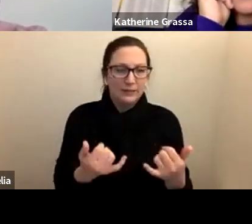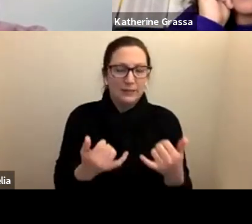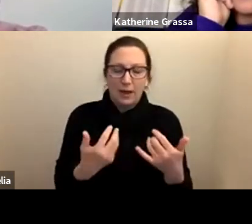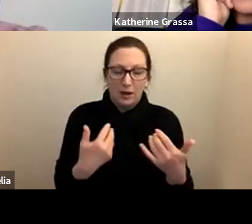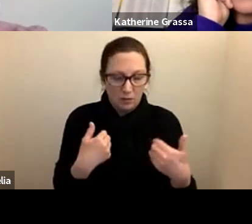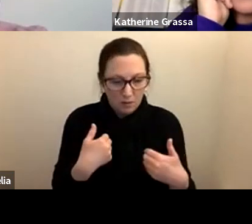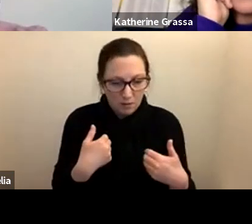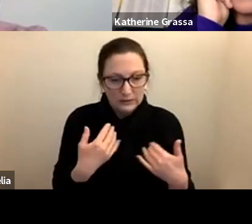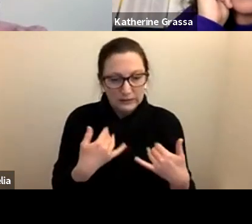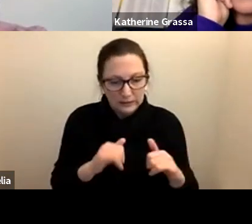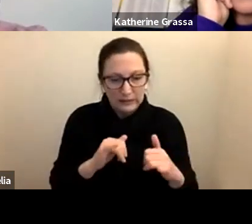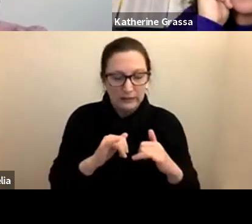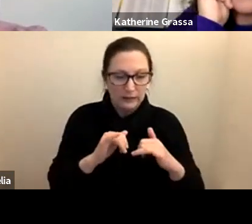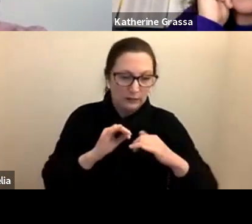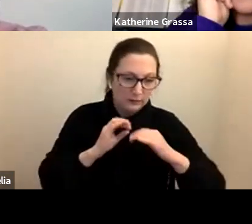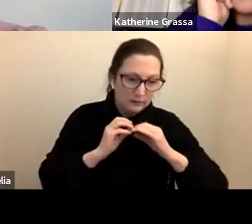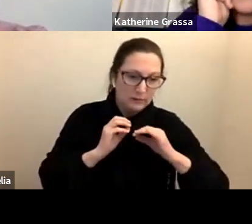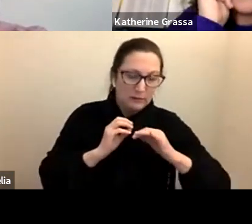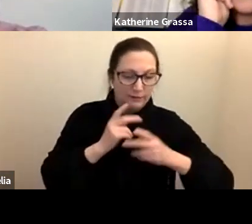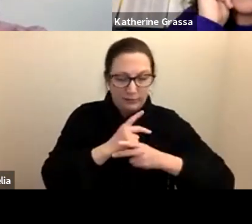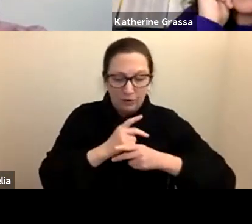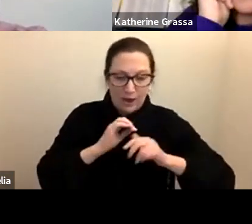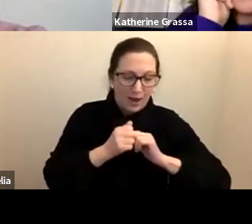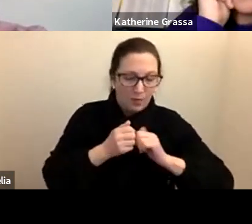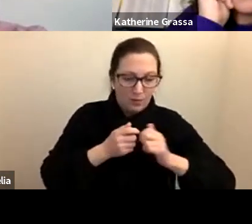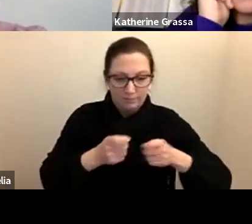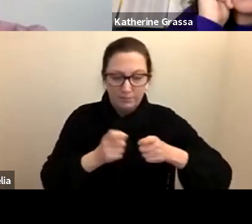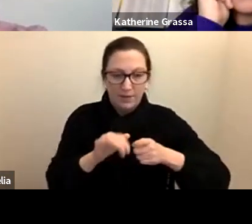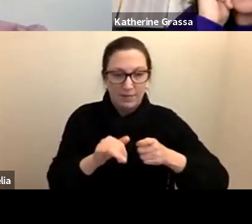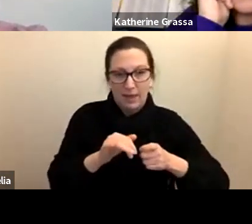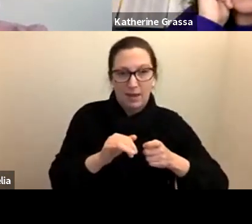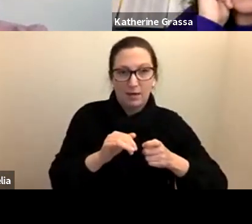just wanted to name that happening in our city at this time.